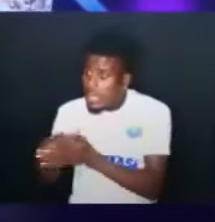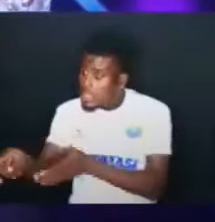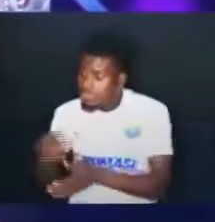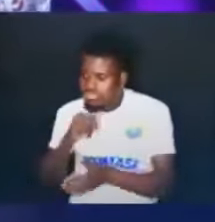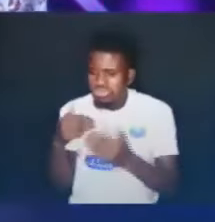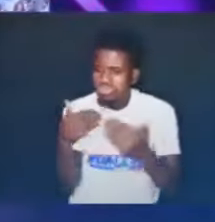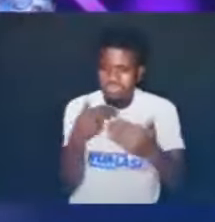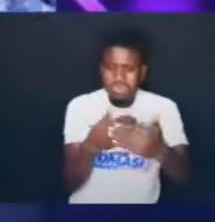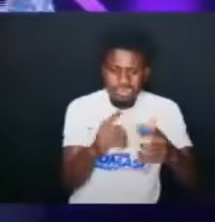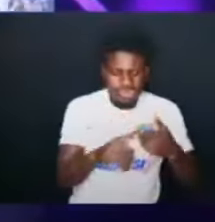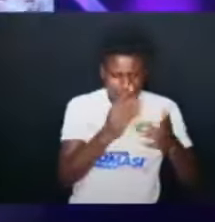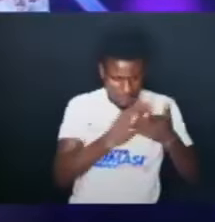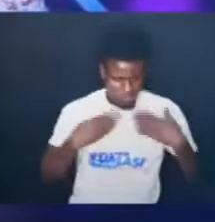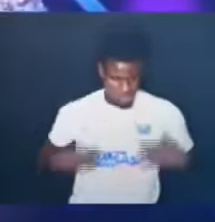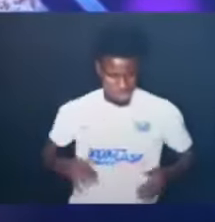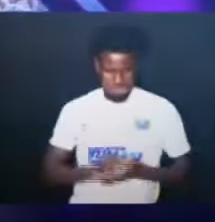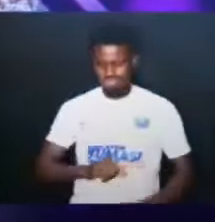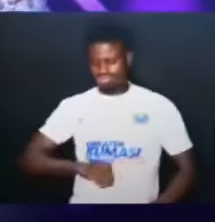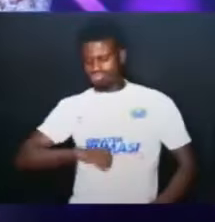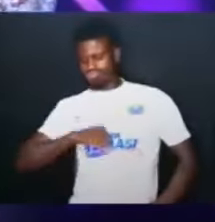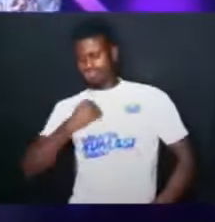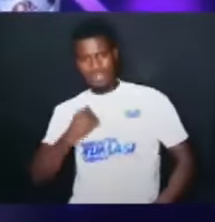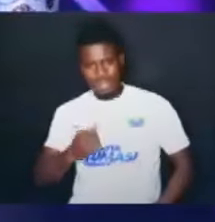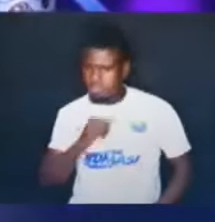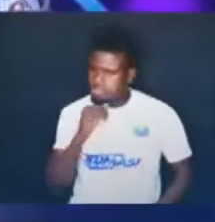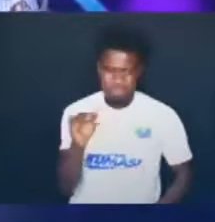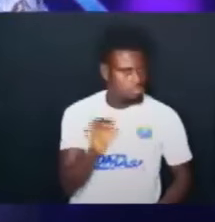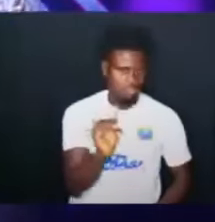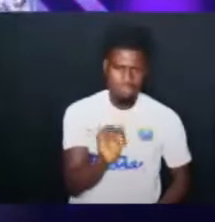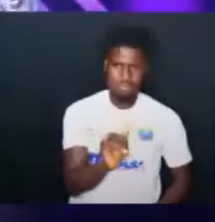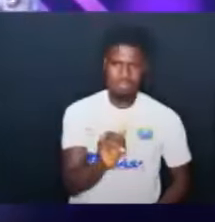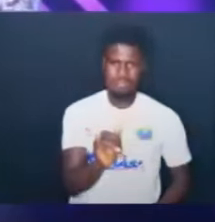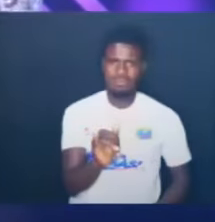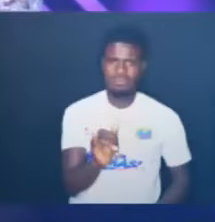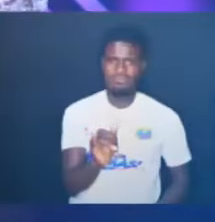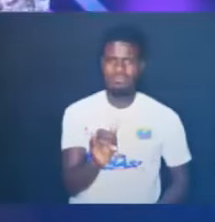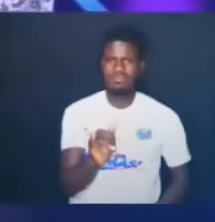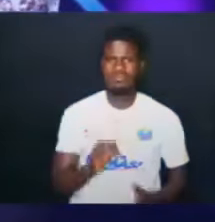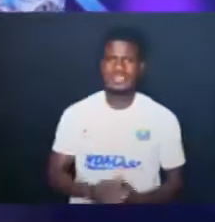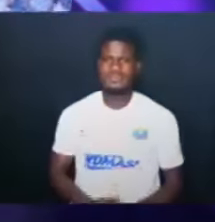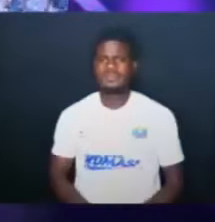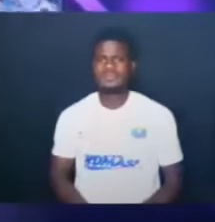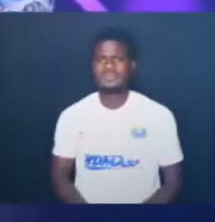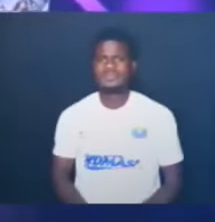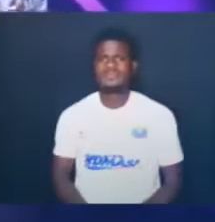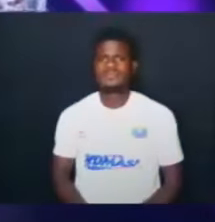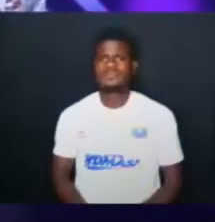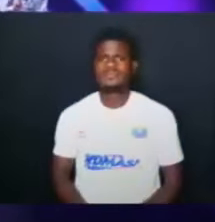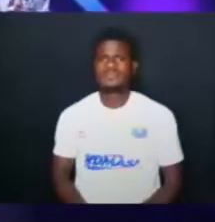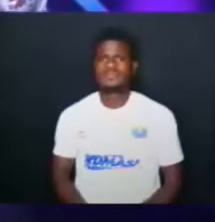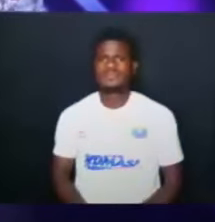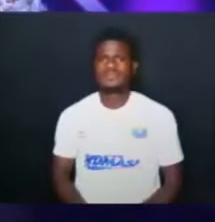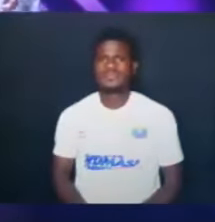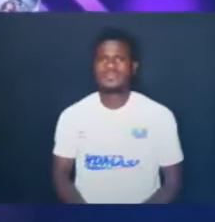Edinia, David, yeah, you know, at two solo, Diana, say, or no, David, Abia, or no, Biri, Echo die. Now, so be a new bank,